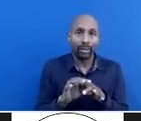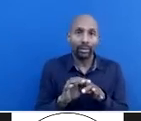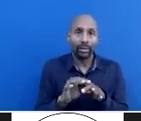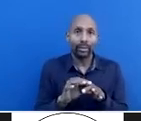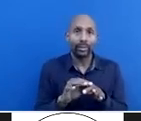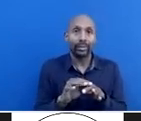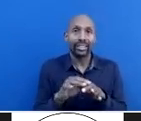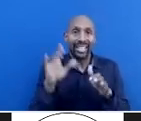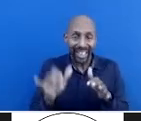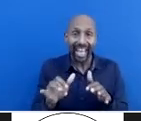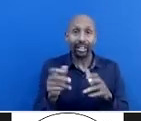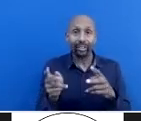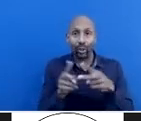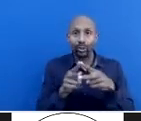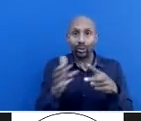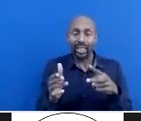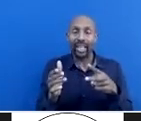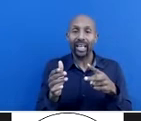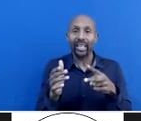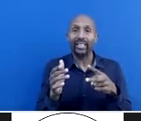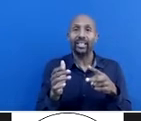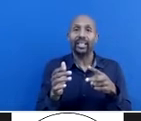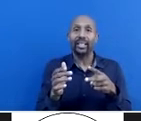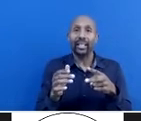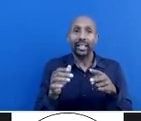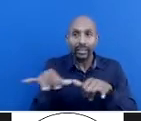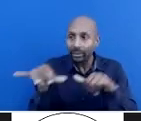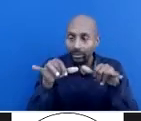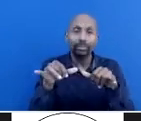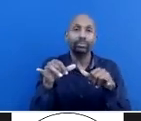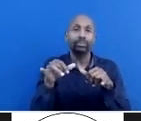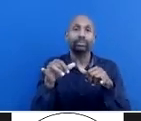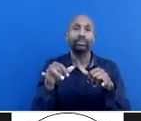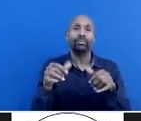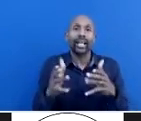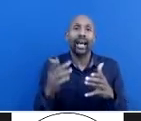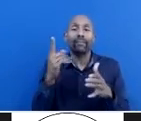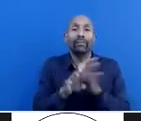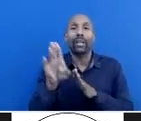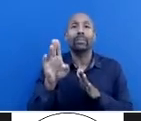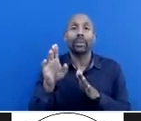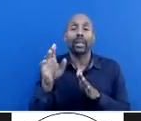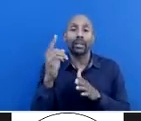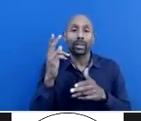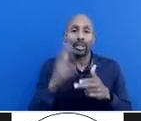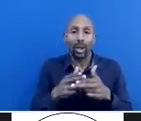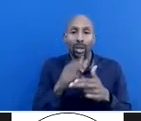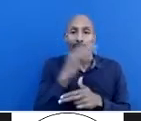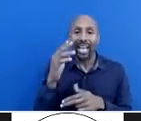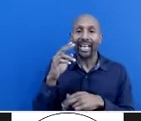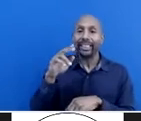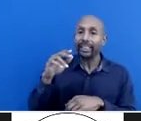The engagement with Black nationalism that you see in the works of Amiri Baraka, that you see in the works of Jamal Cyrus, this